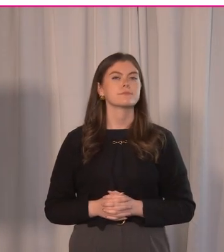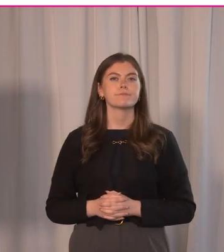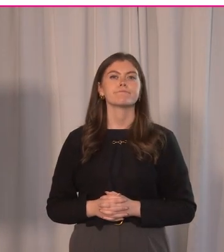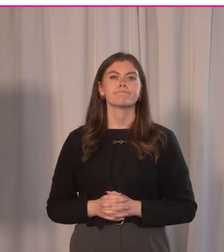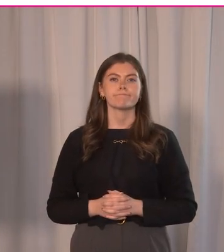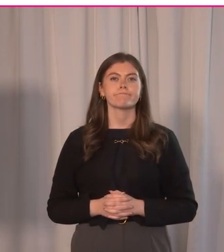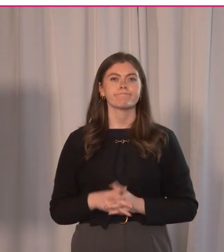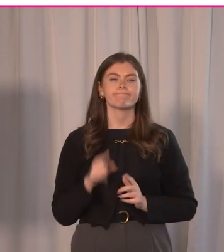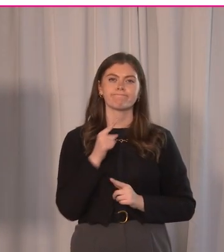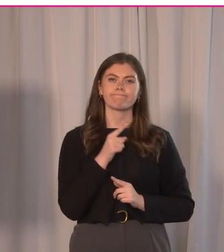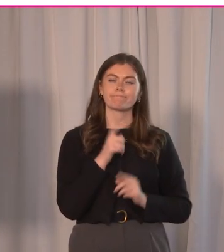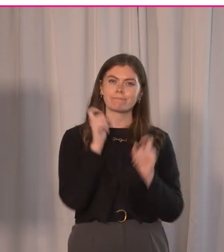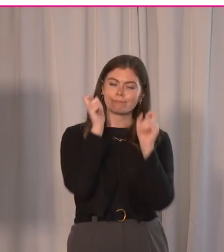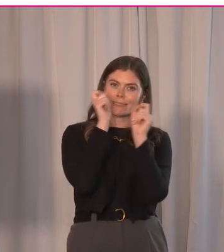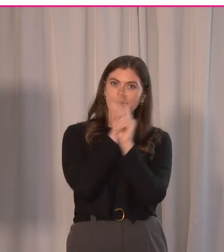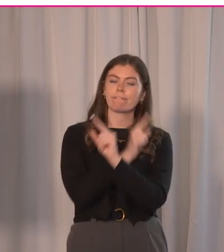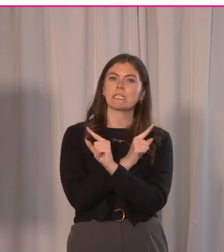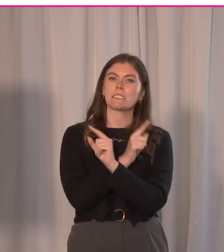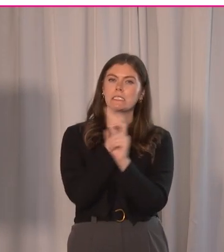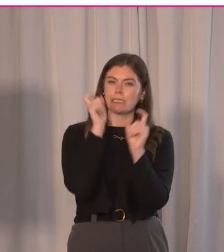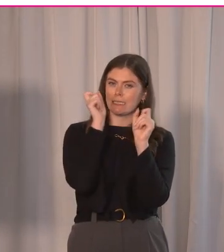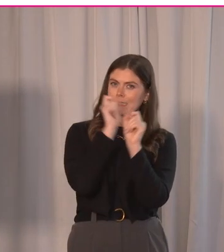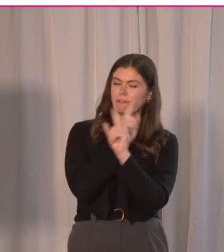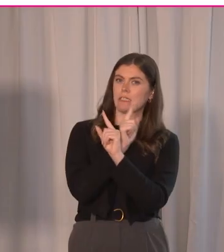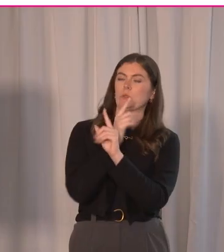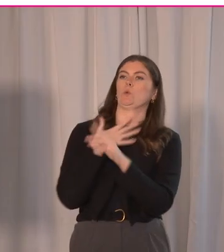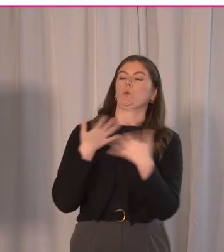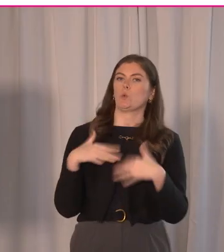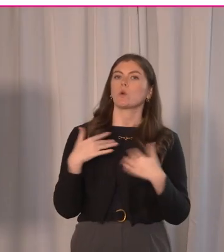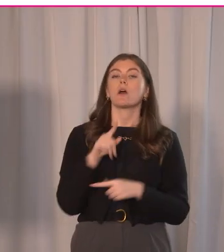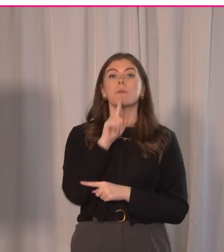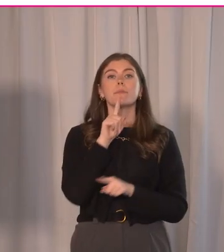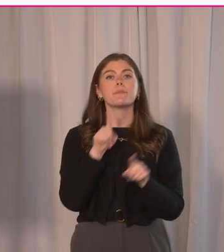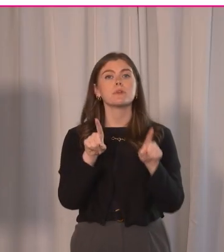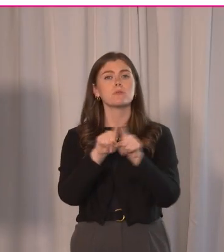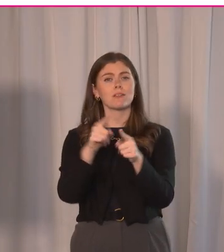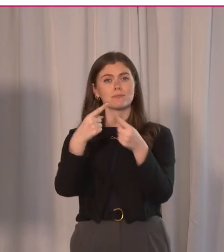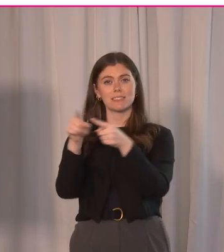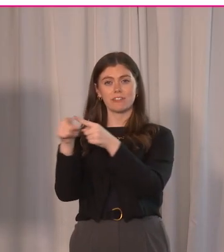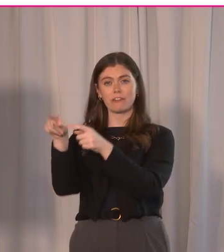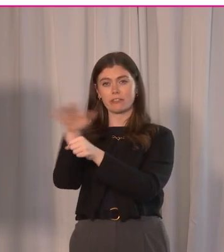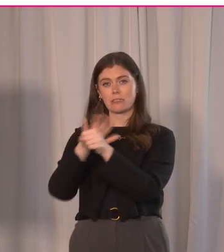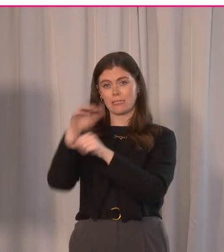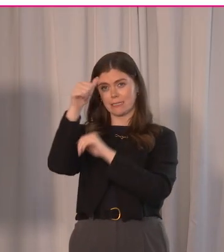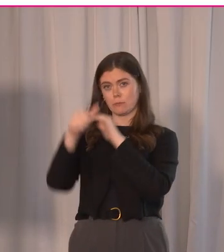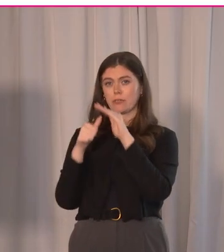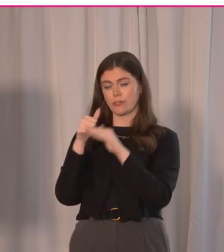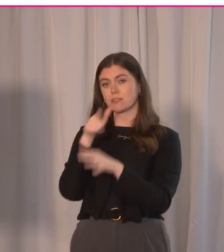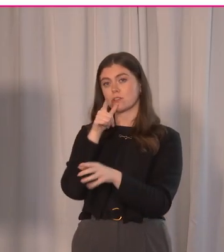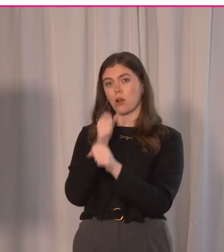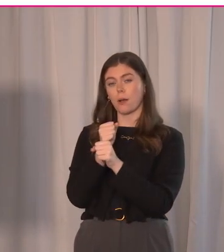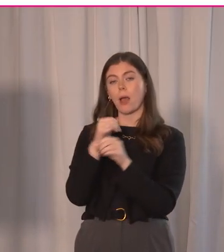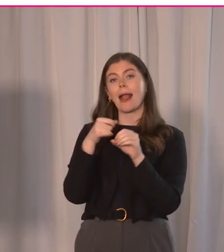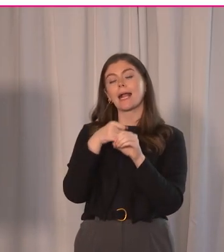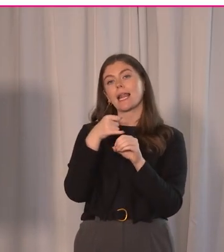Some of this is hard to hear and comprehend, but there was also other instances women talked about